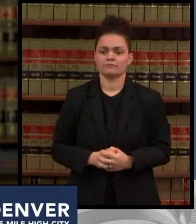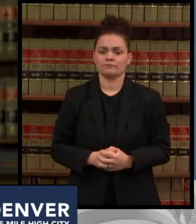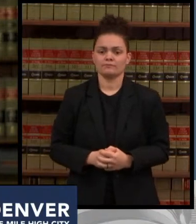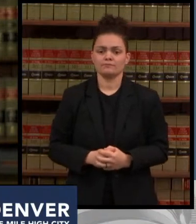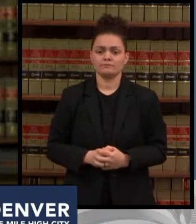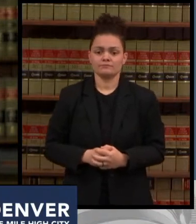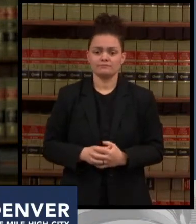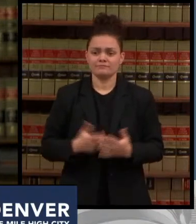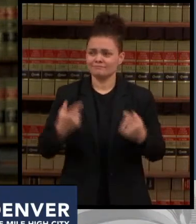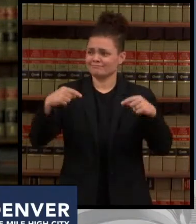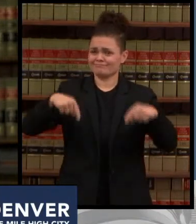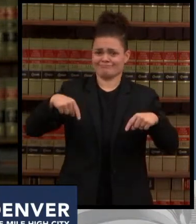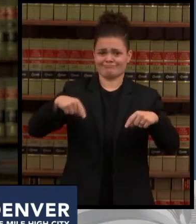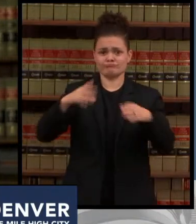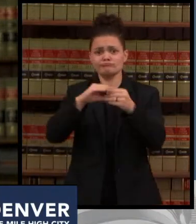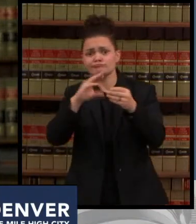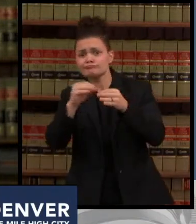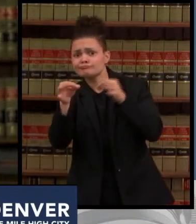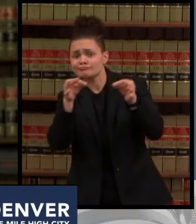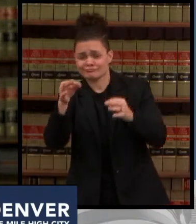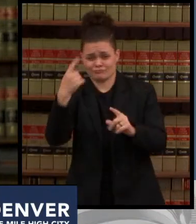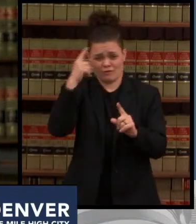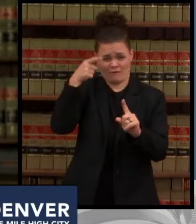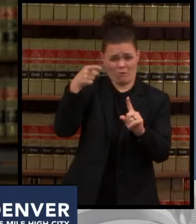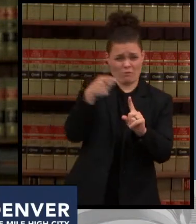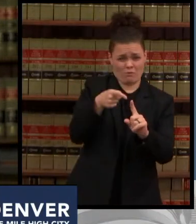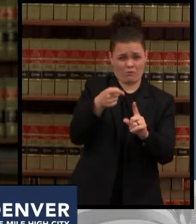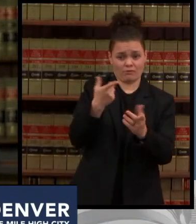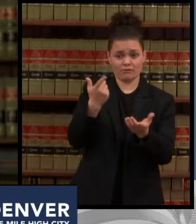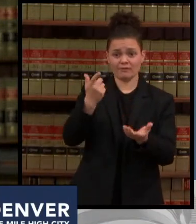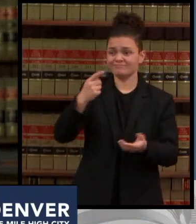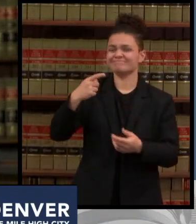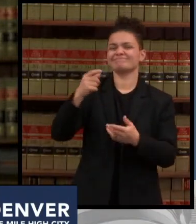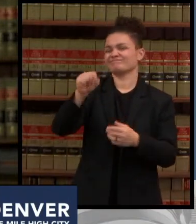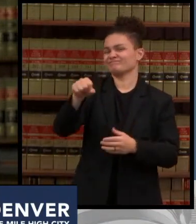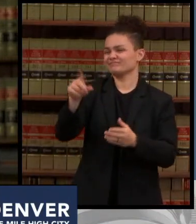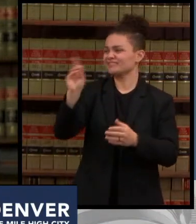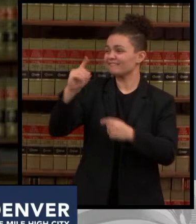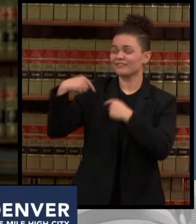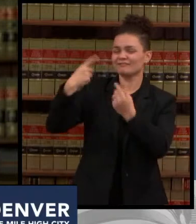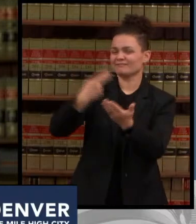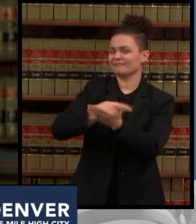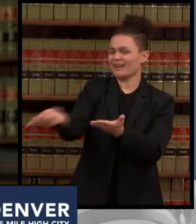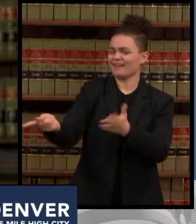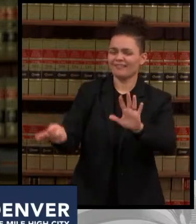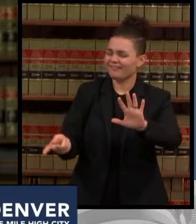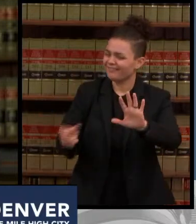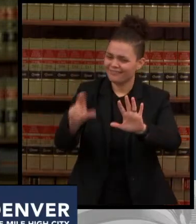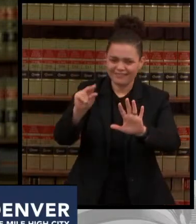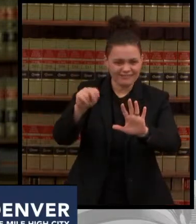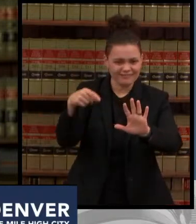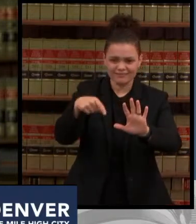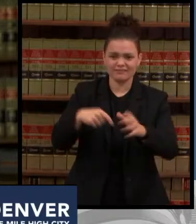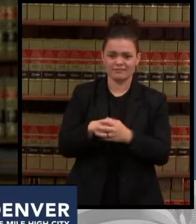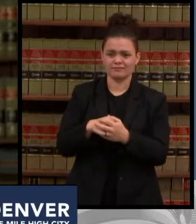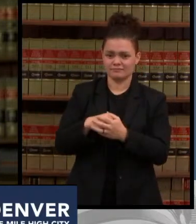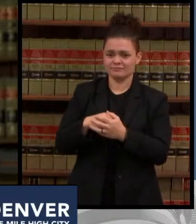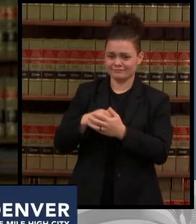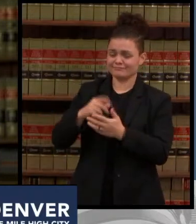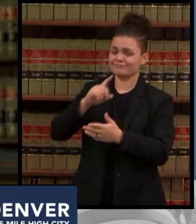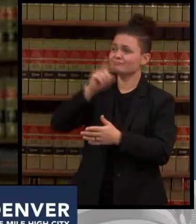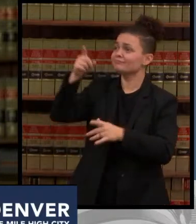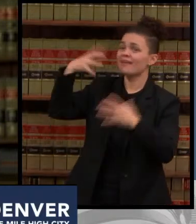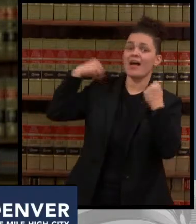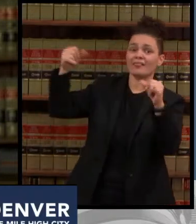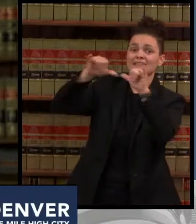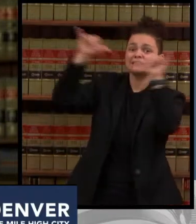this. This is not a failure in Denver. It's not a failure of the public health system. We are here today